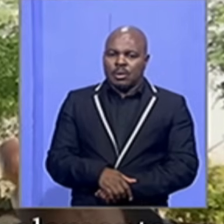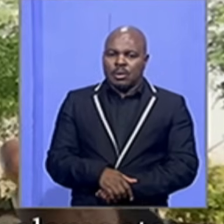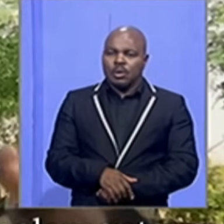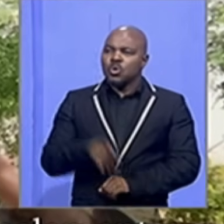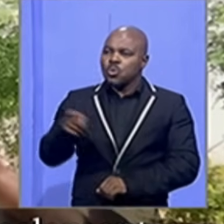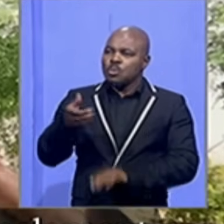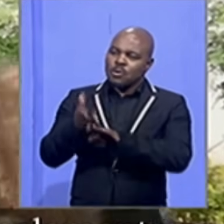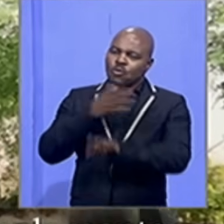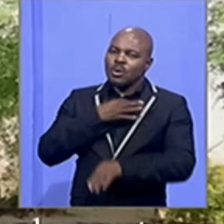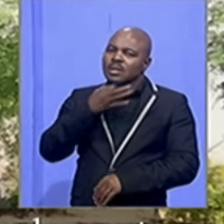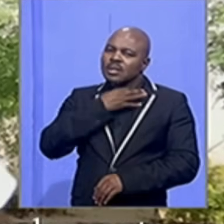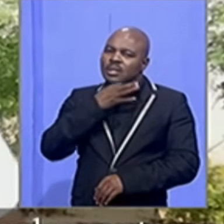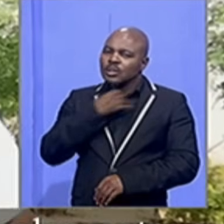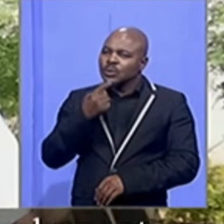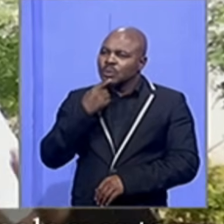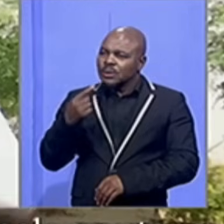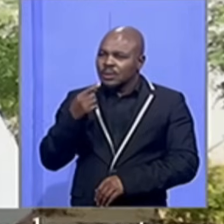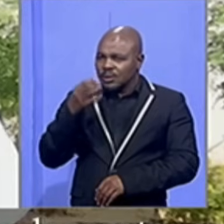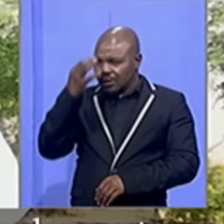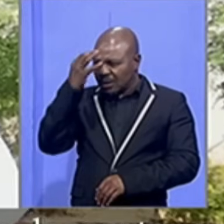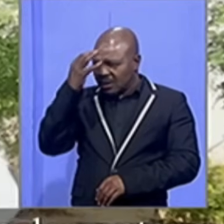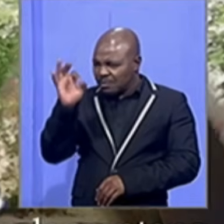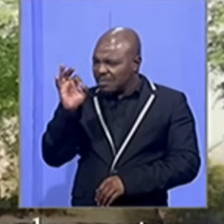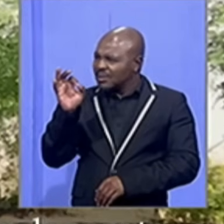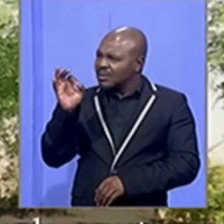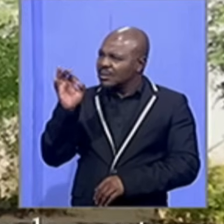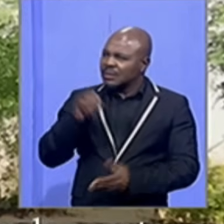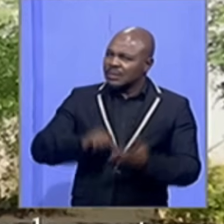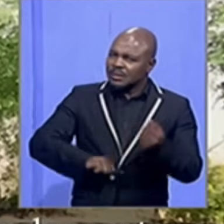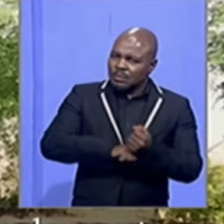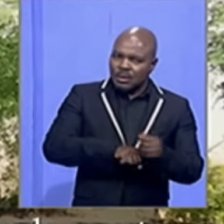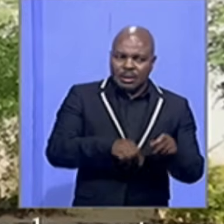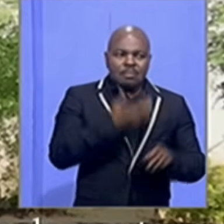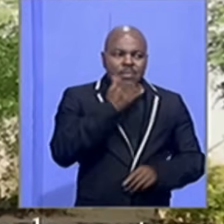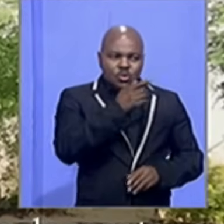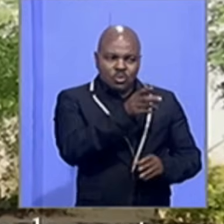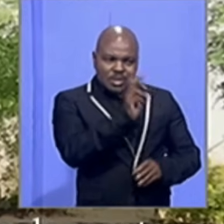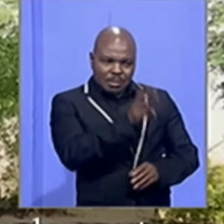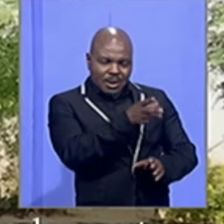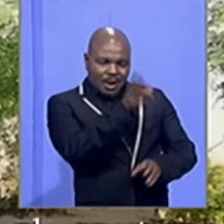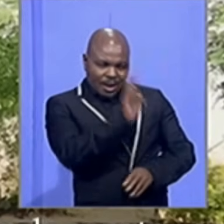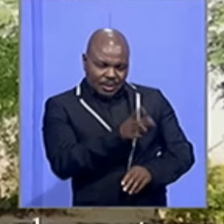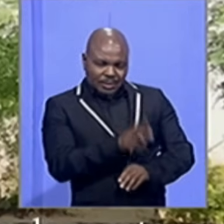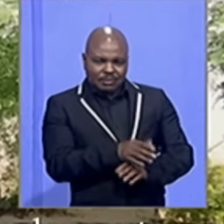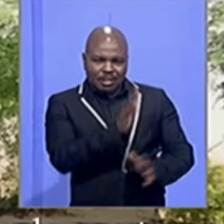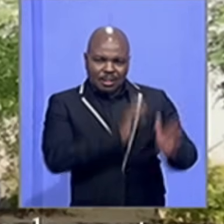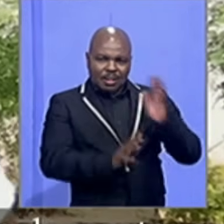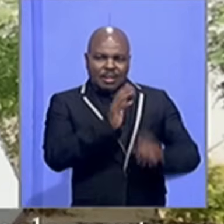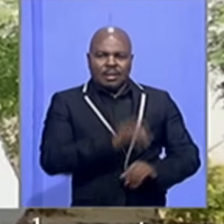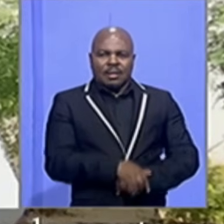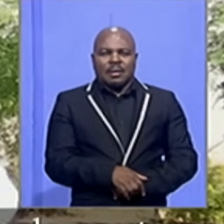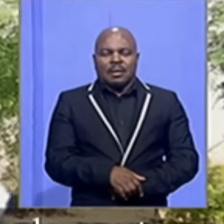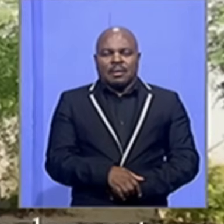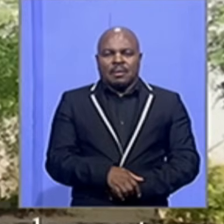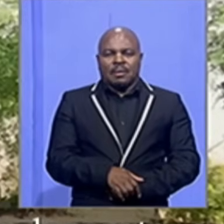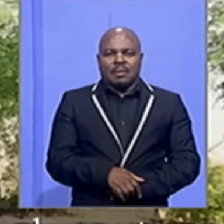boletse gore mmuso o lenteng a o le tlhokomele kopela o repeat that part ke be ke re ka lebella gape le mmuso wa rona ke lebella gore batho ba